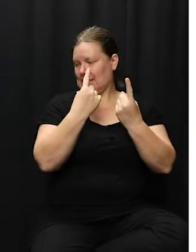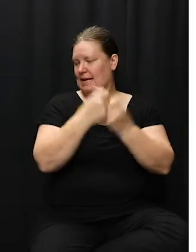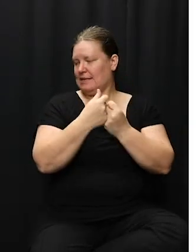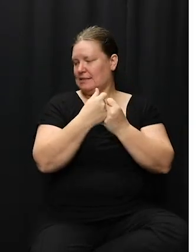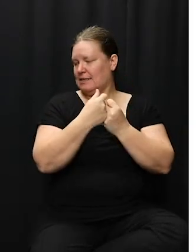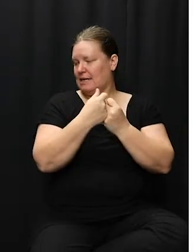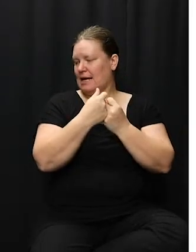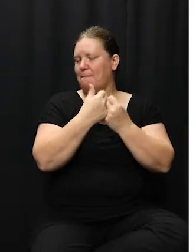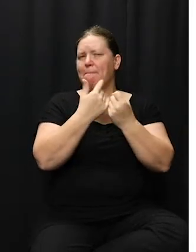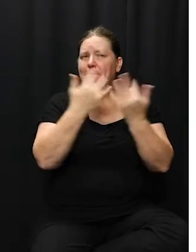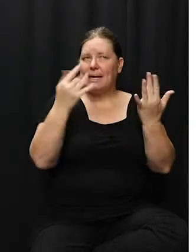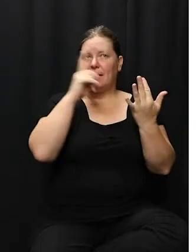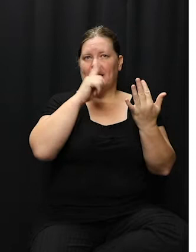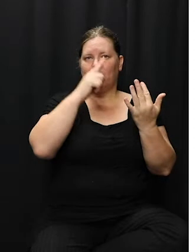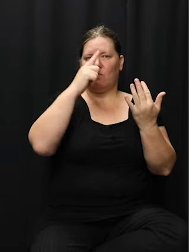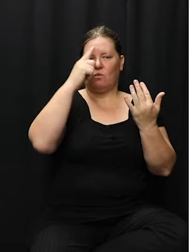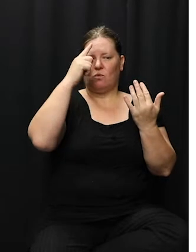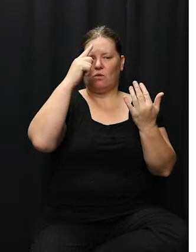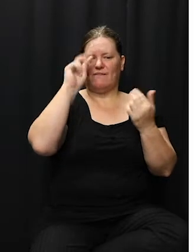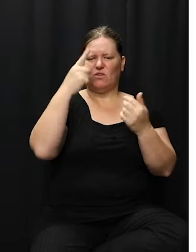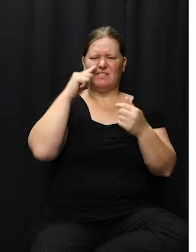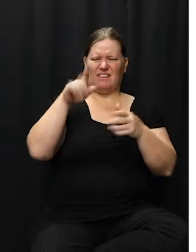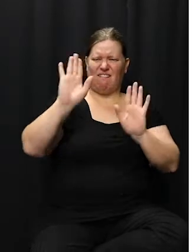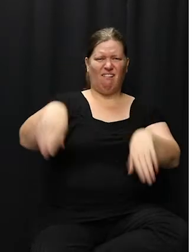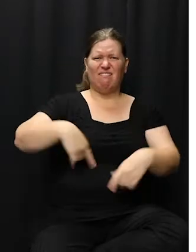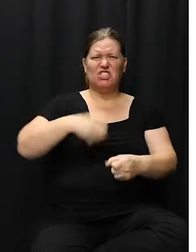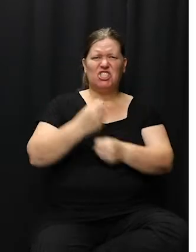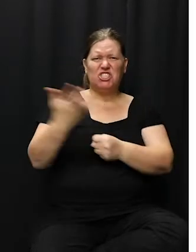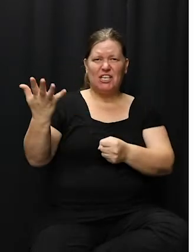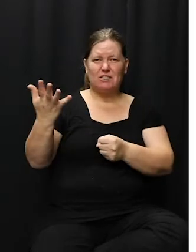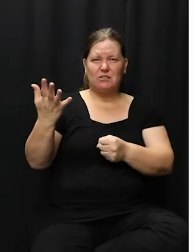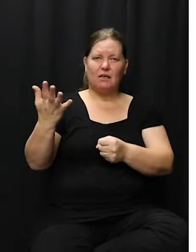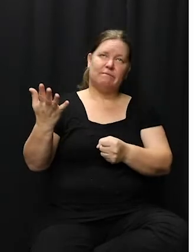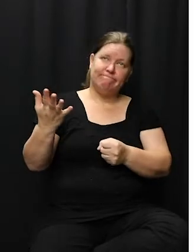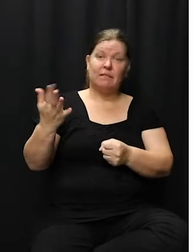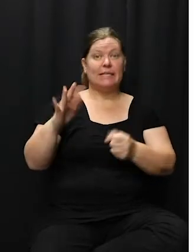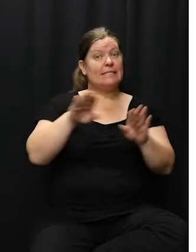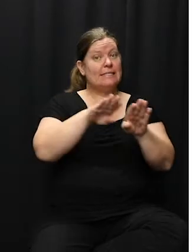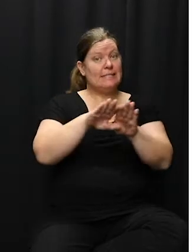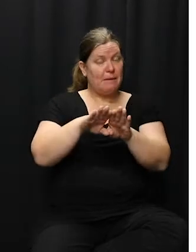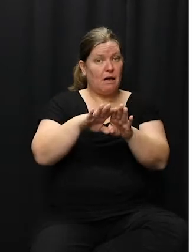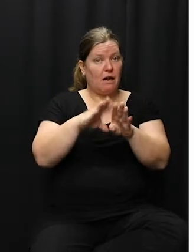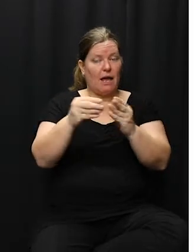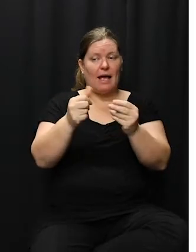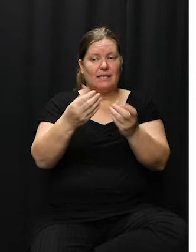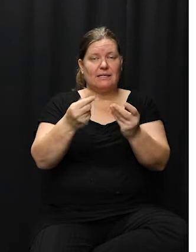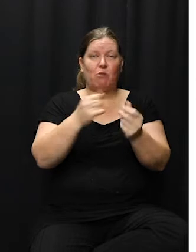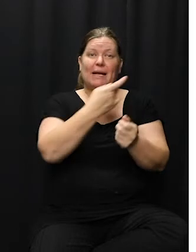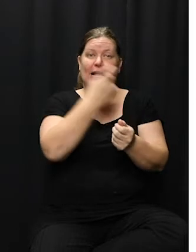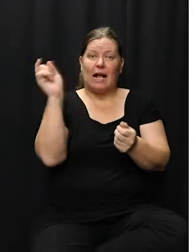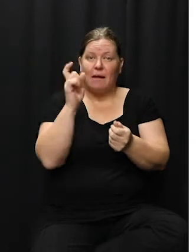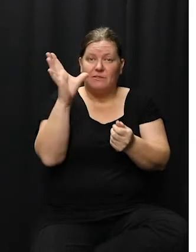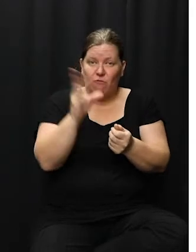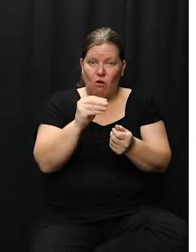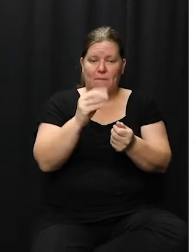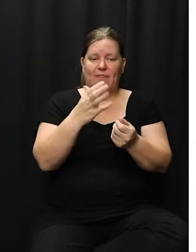context to understand that type of sign. When most people first see that, they think, oh, it's just gesture. Well, it is similar, and it probably came